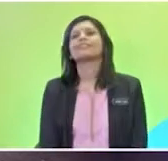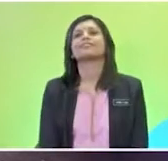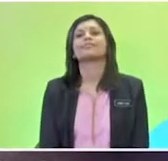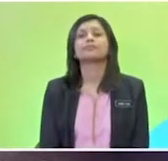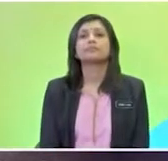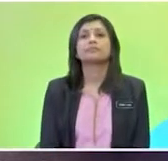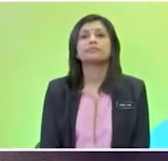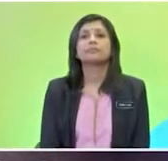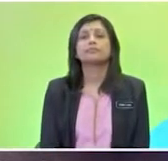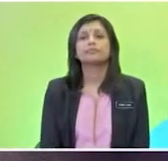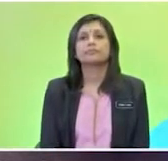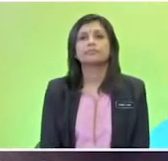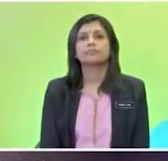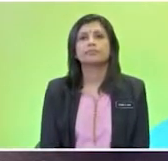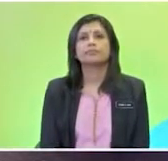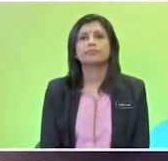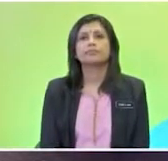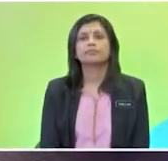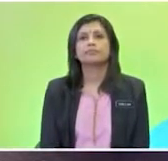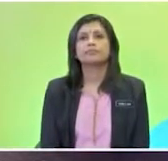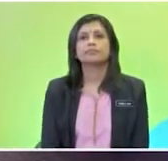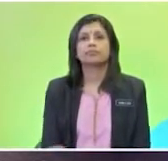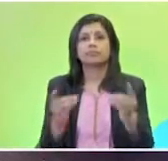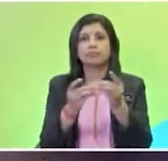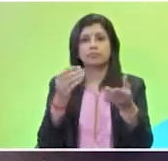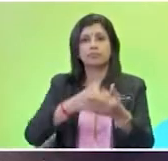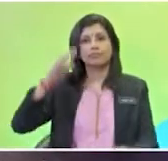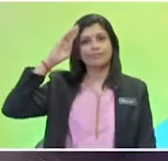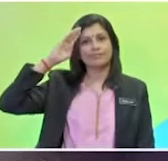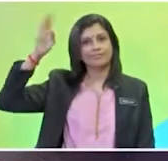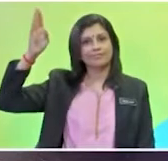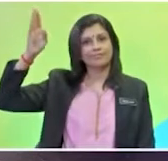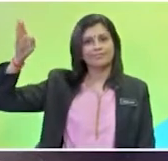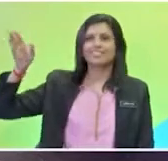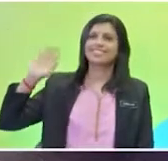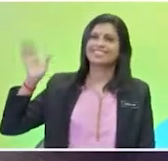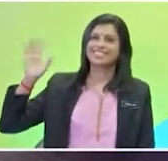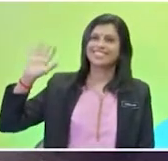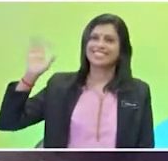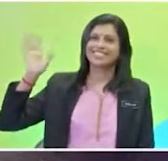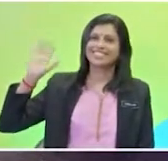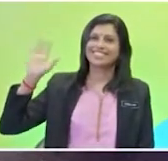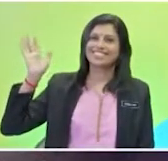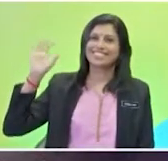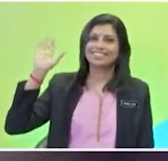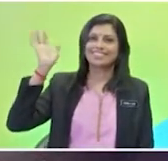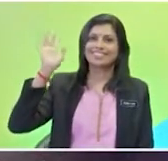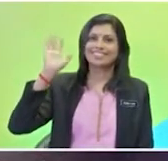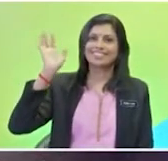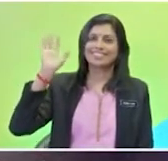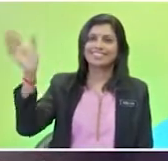how to calculate your time. Until we meet again, Assalamualaikum, salam sejahtera, bye-bye.